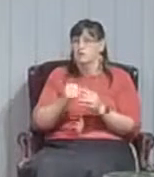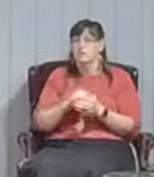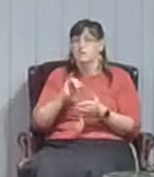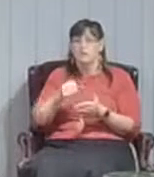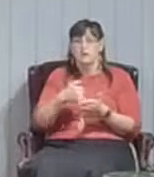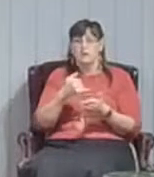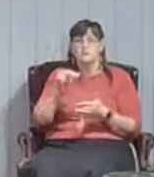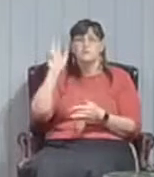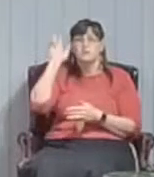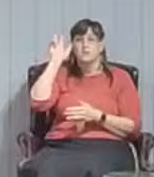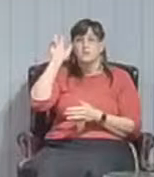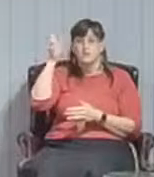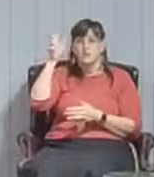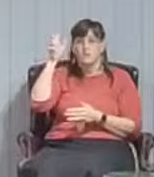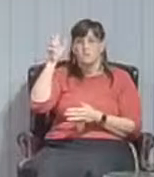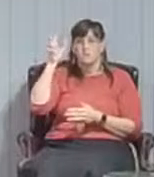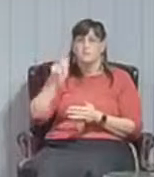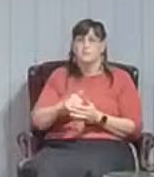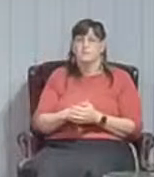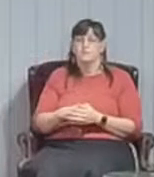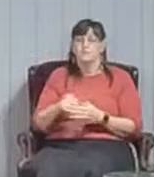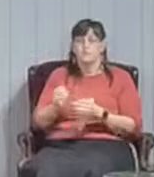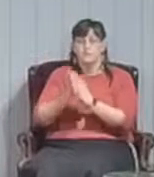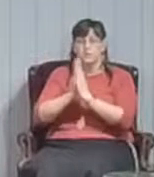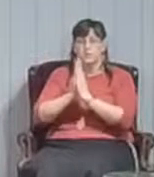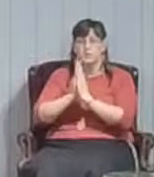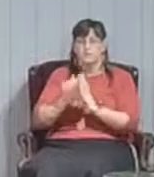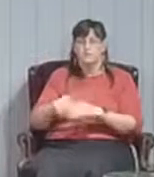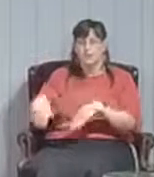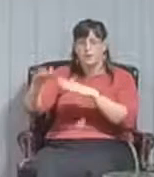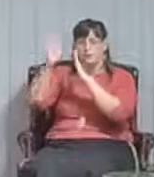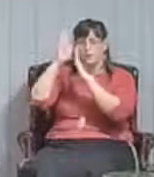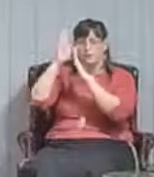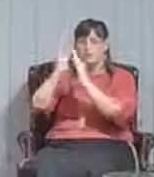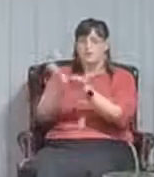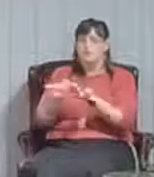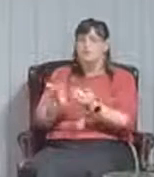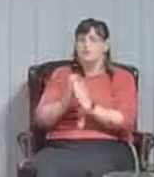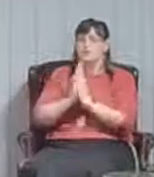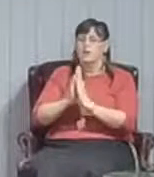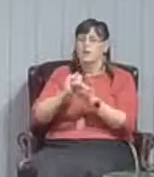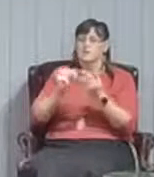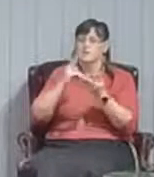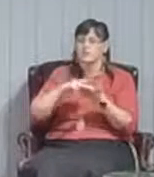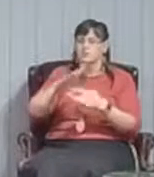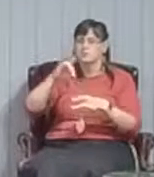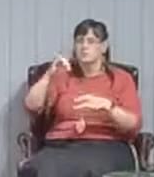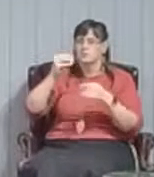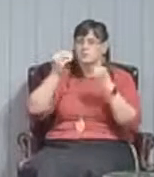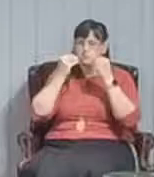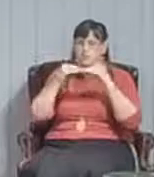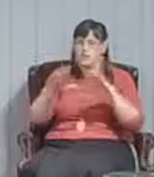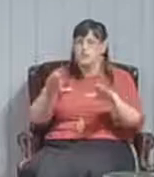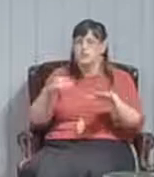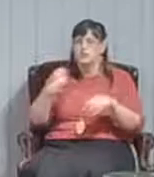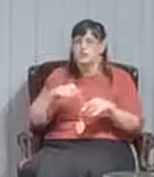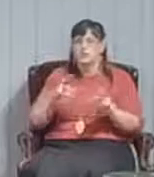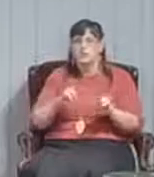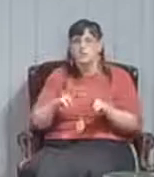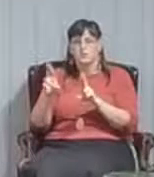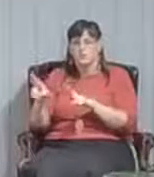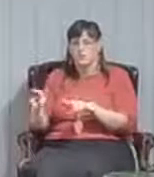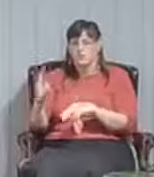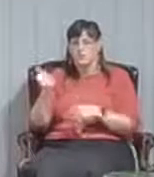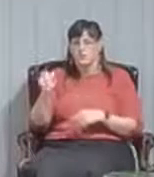That's the devil. Let's bow for a word of prayer. Father, I want to ask you now that your Holy Spirit will bless as we prepare for these